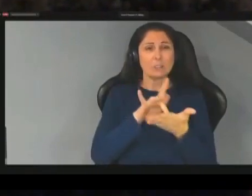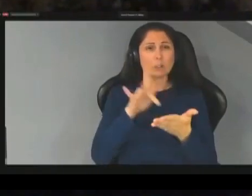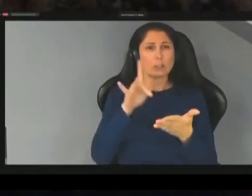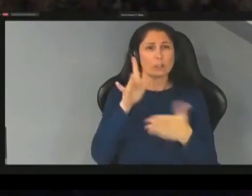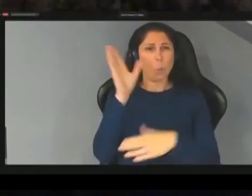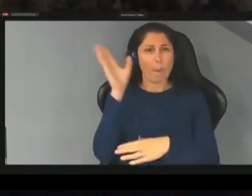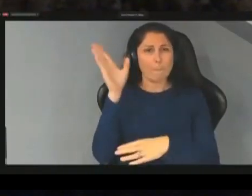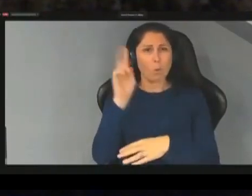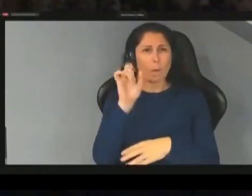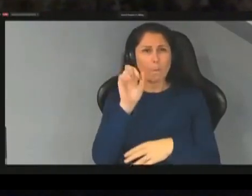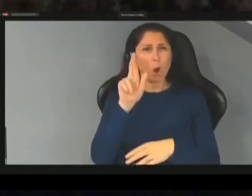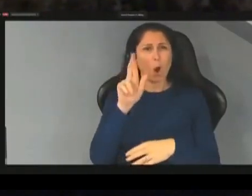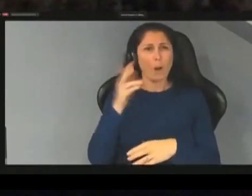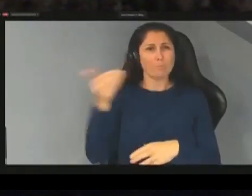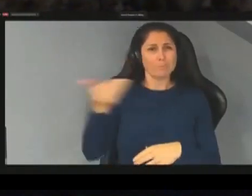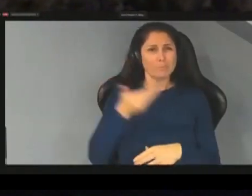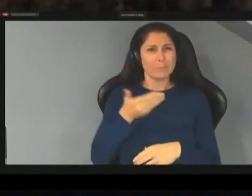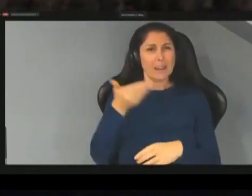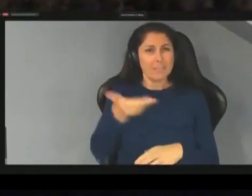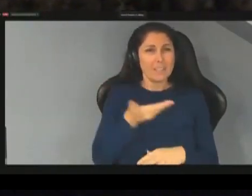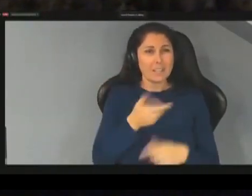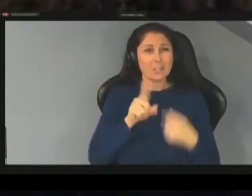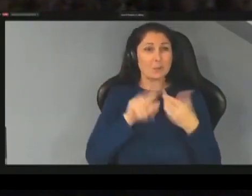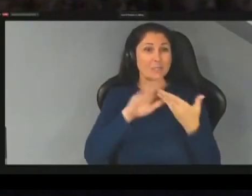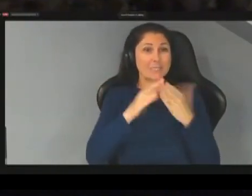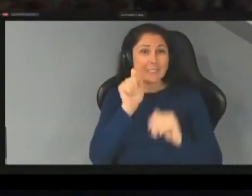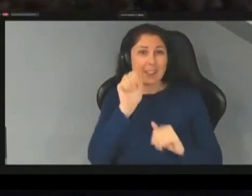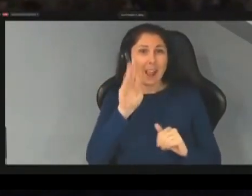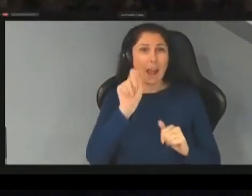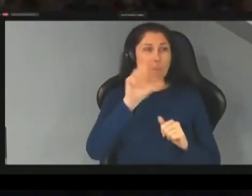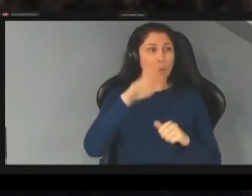webinar invitations to, City Lab or Next City